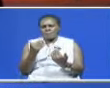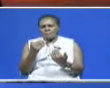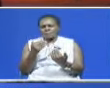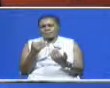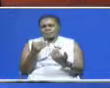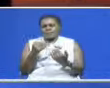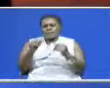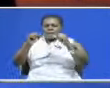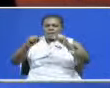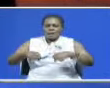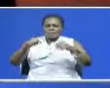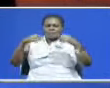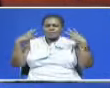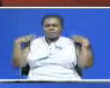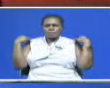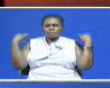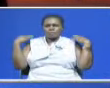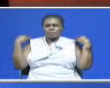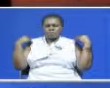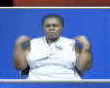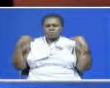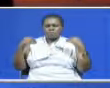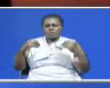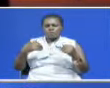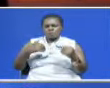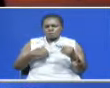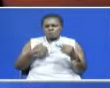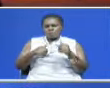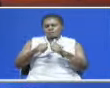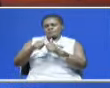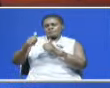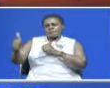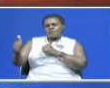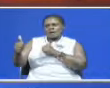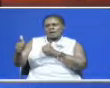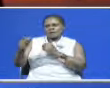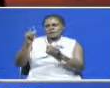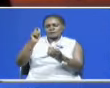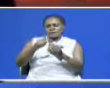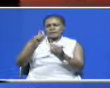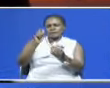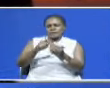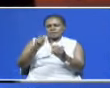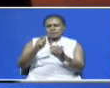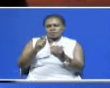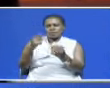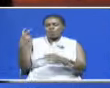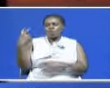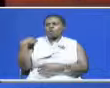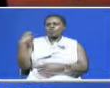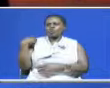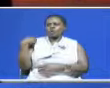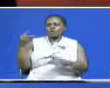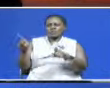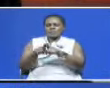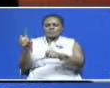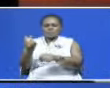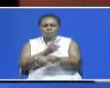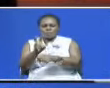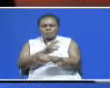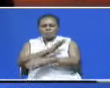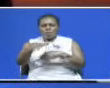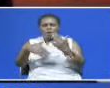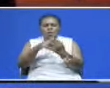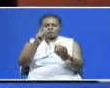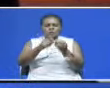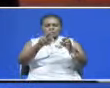is the ability to practice pathology at a distance, and we're able to use images and testing to do consultation and oversee all